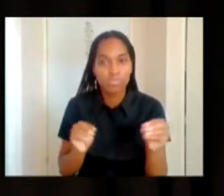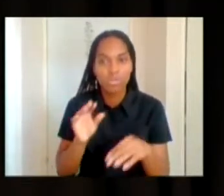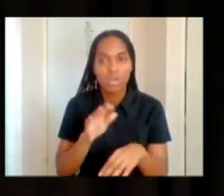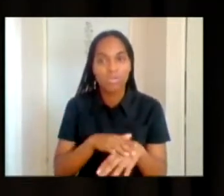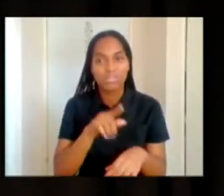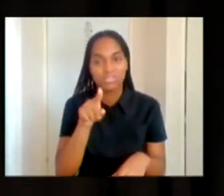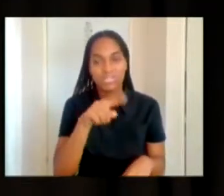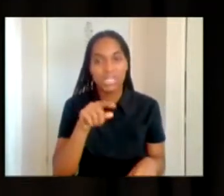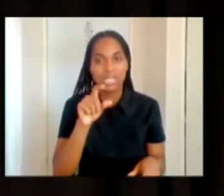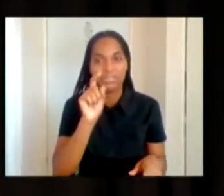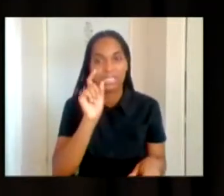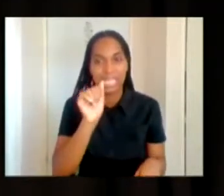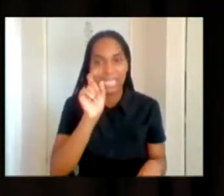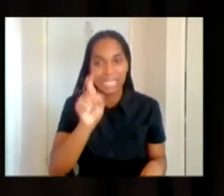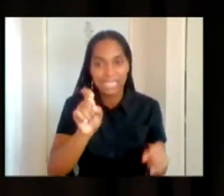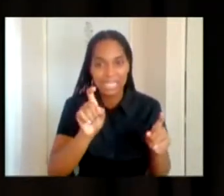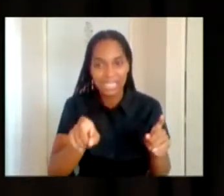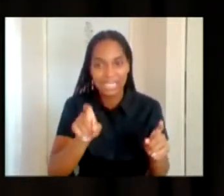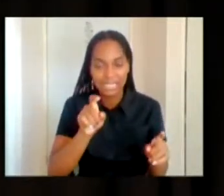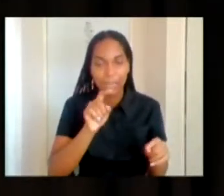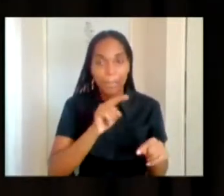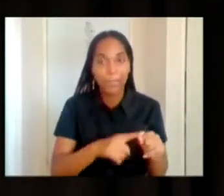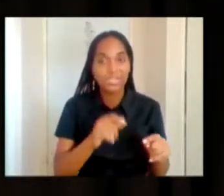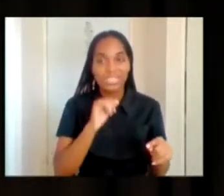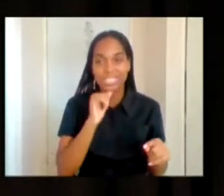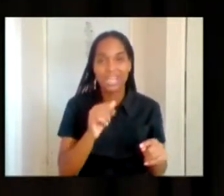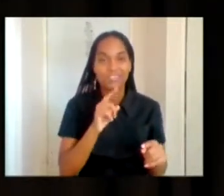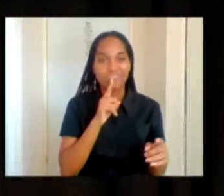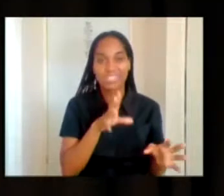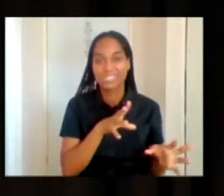select things, but that's usually not going to be very acceptable.